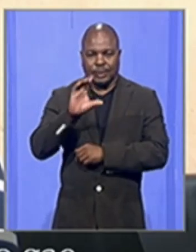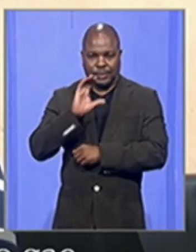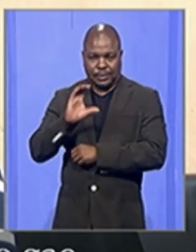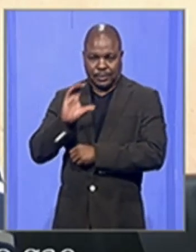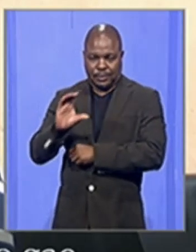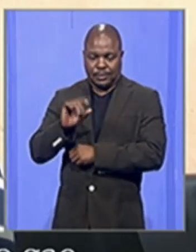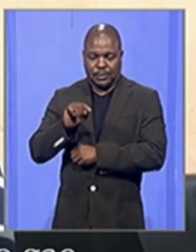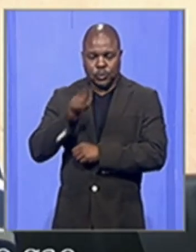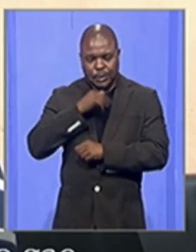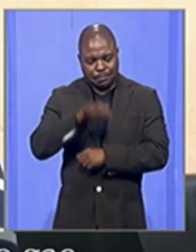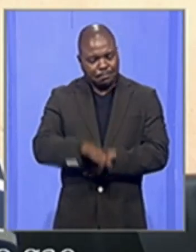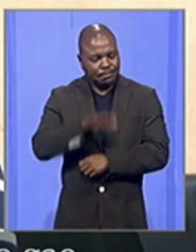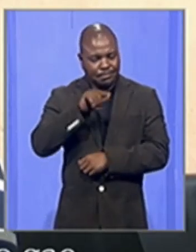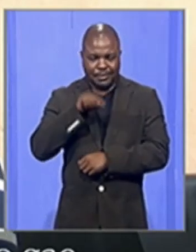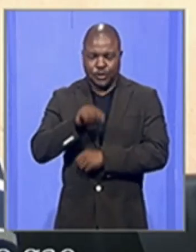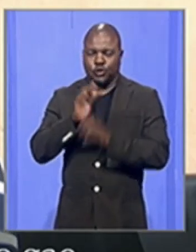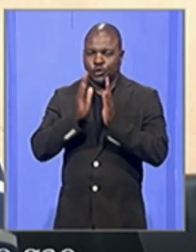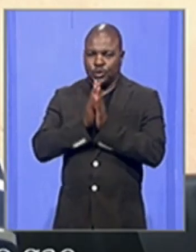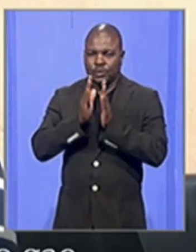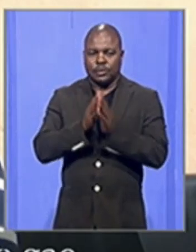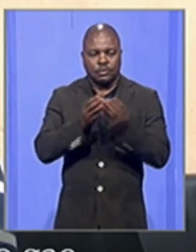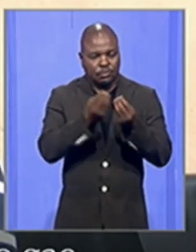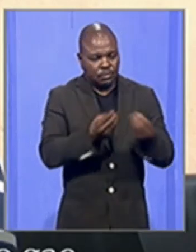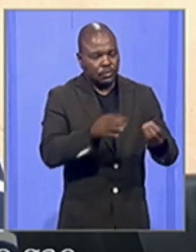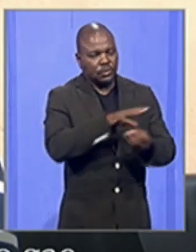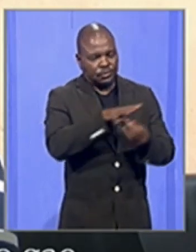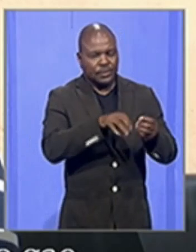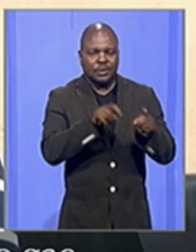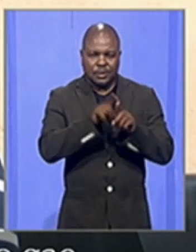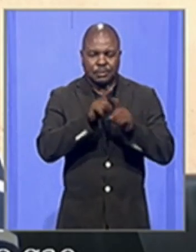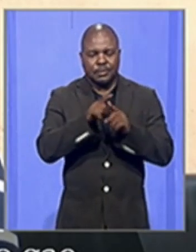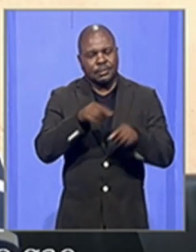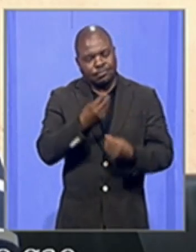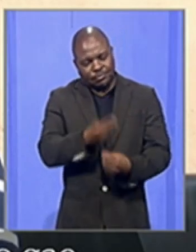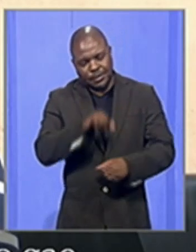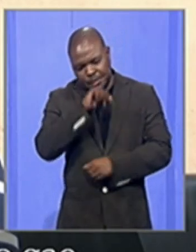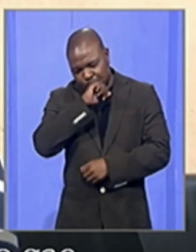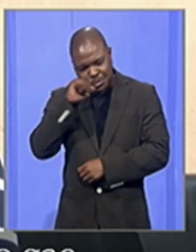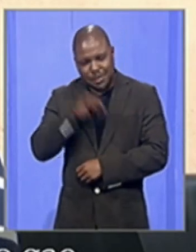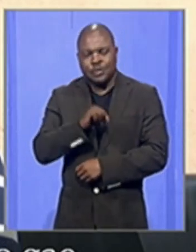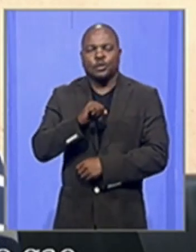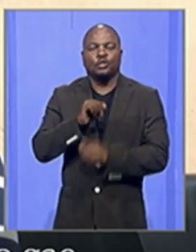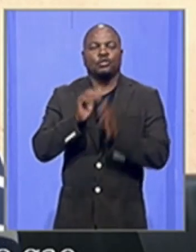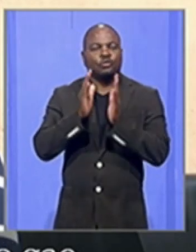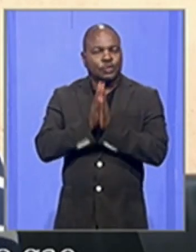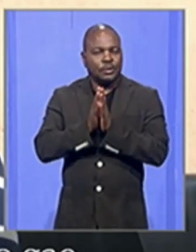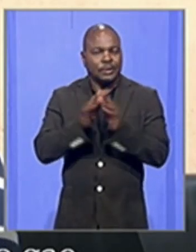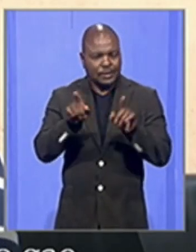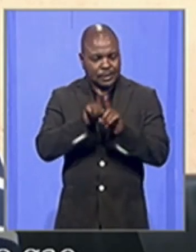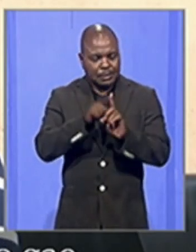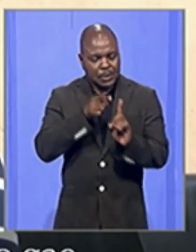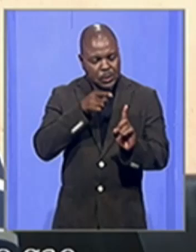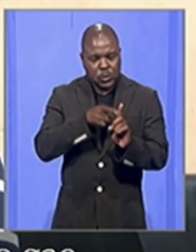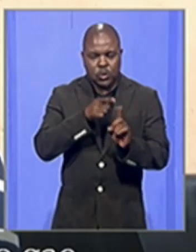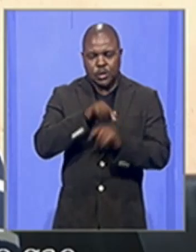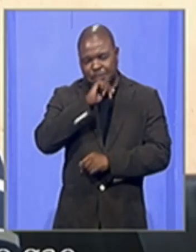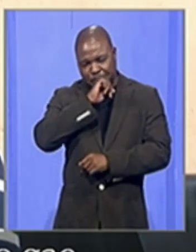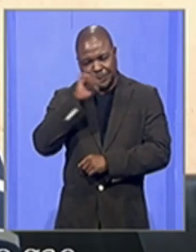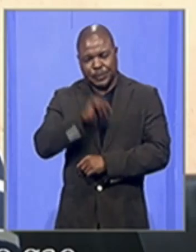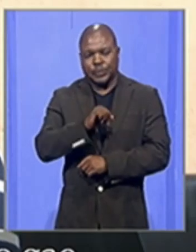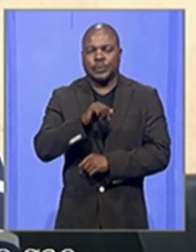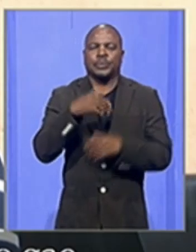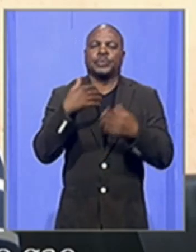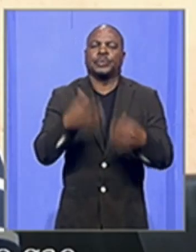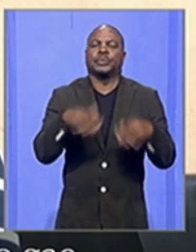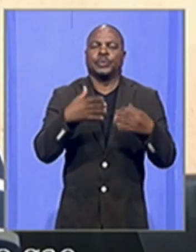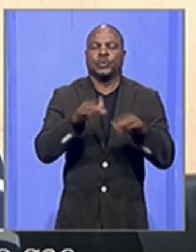ditso mo go yone. So bana ba mo lapeng go nela ka bantsana ba rata kereke ba botlhe. Le no rata kereke mo go